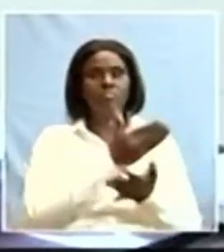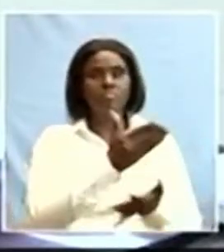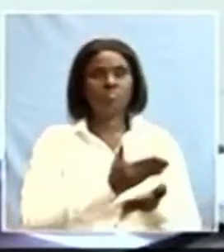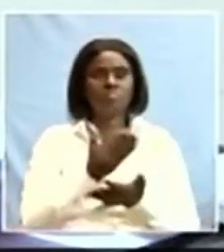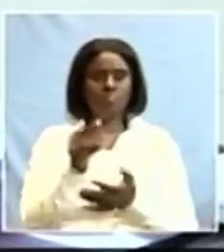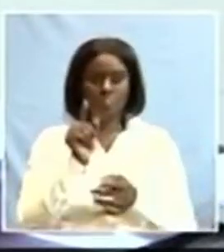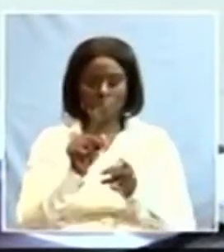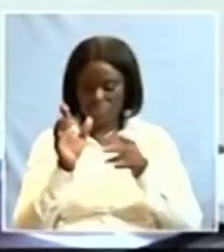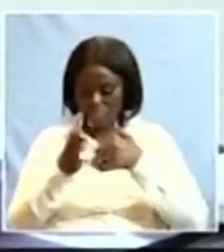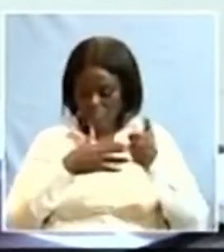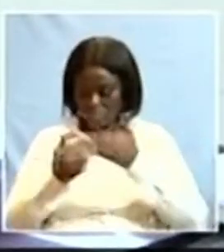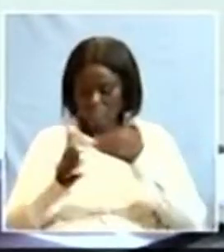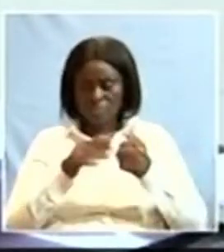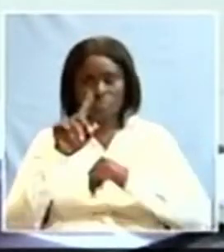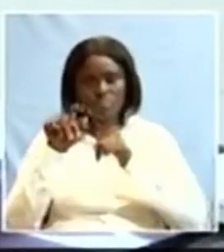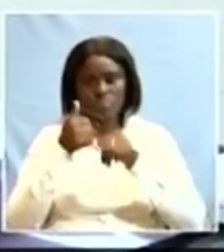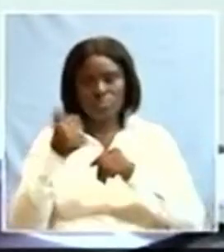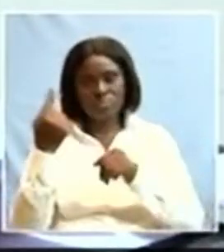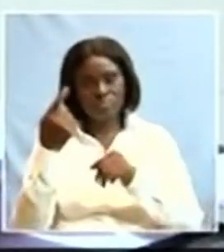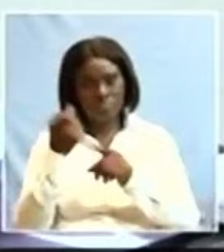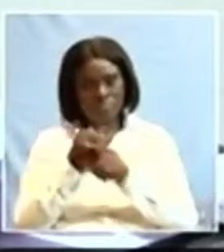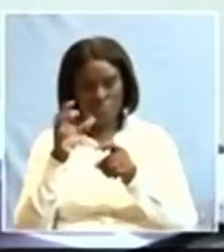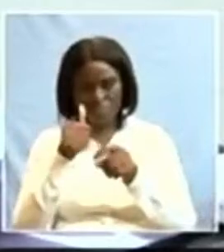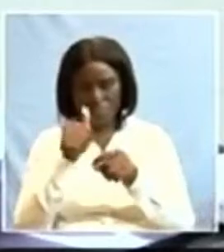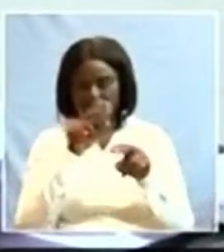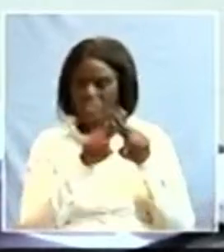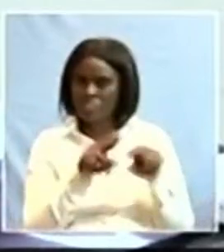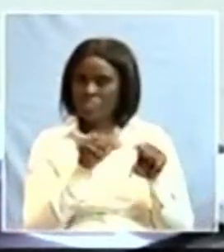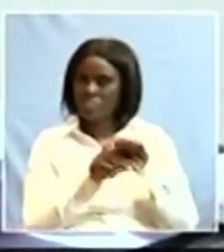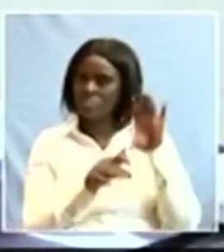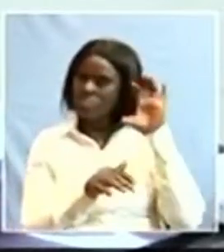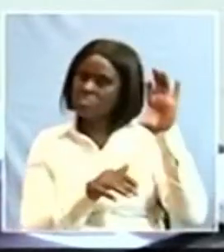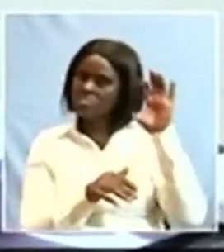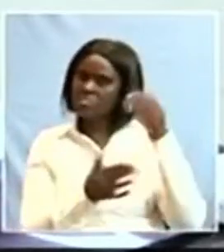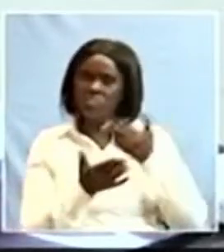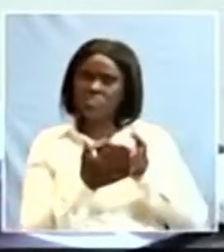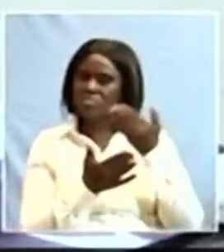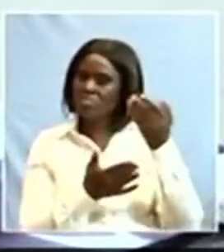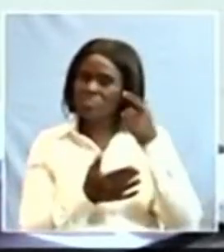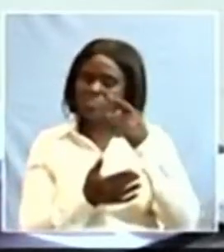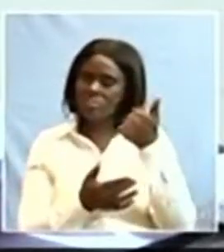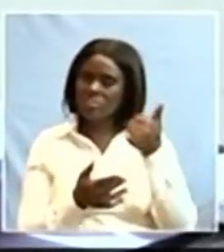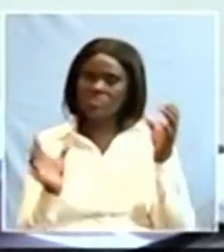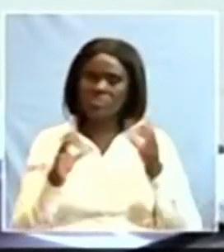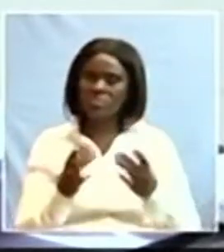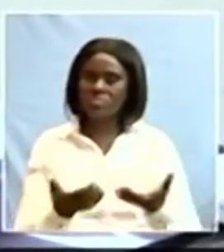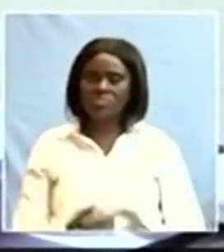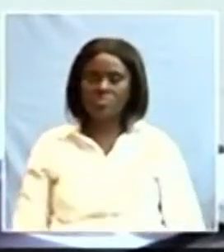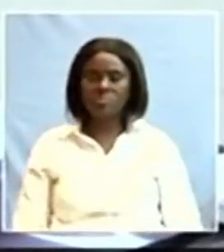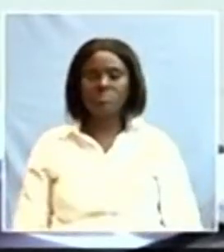Yes. A simple question. Does anyone from the council sit at the province procurement committee?